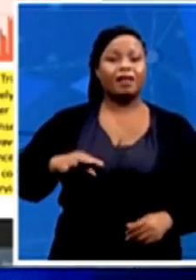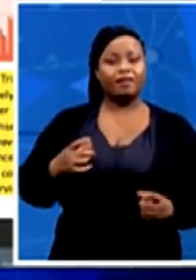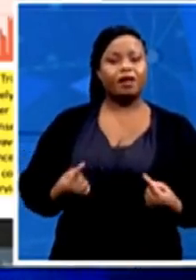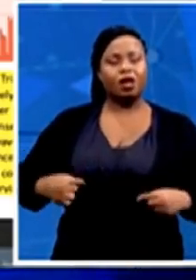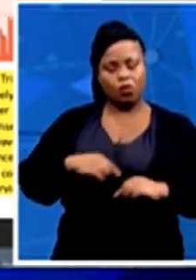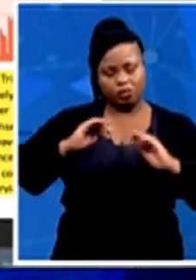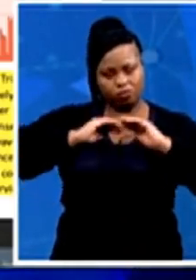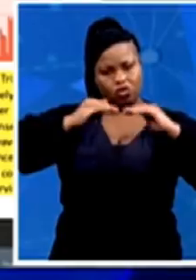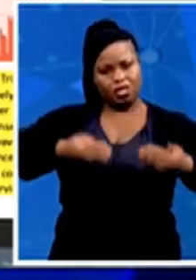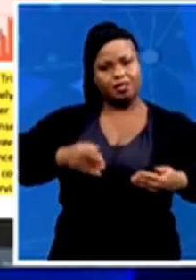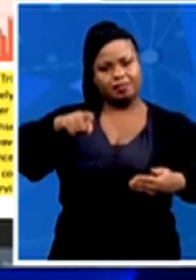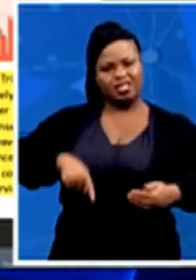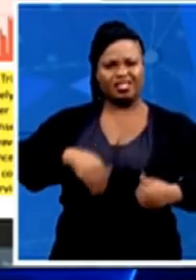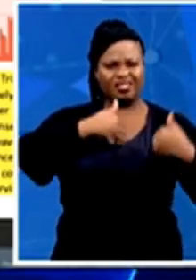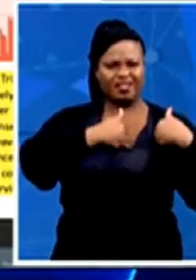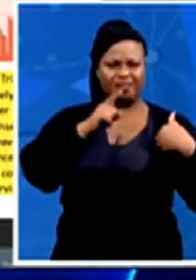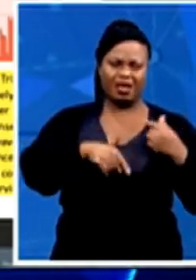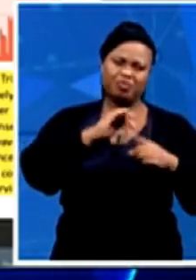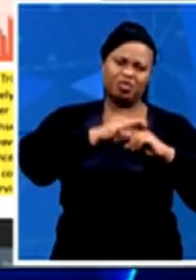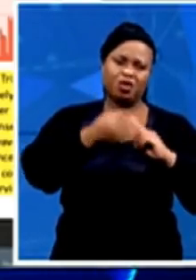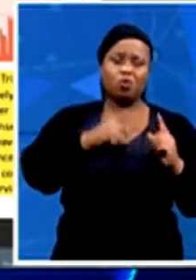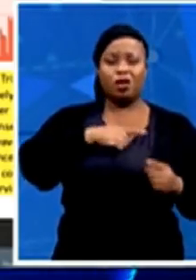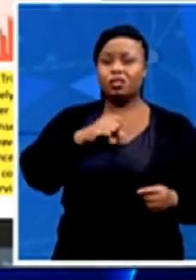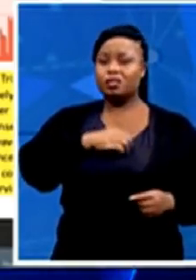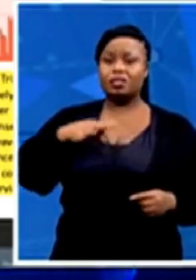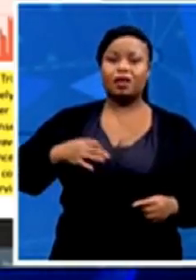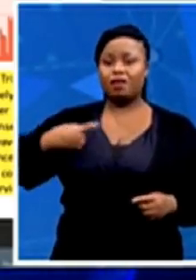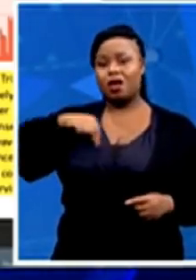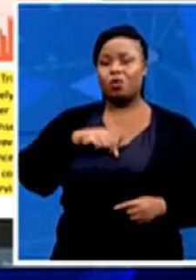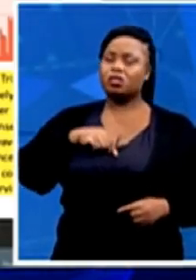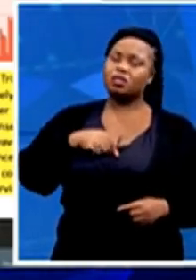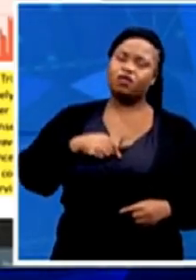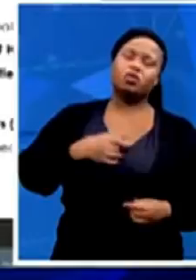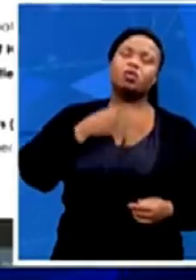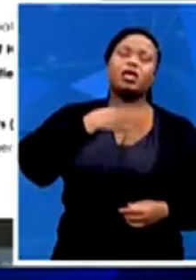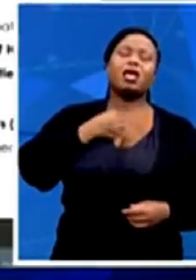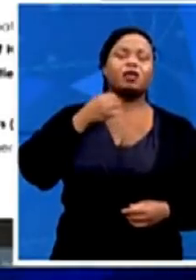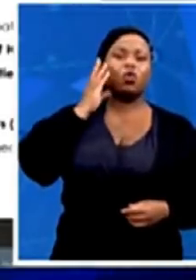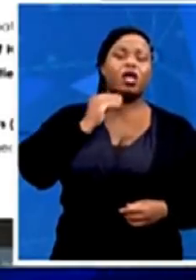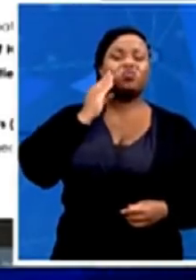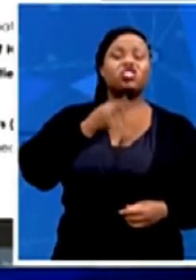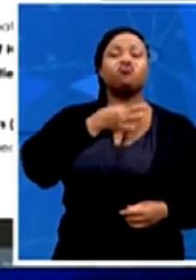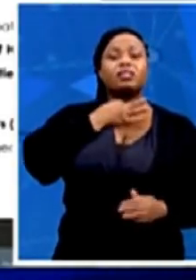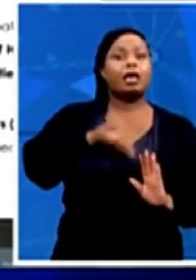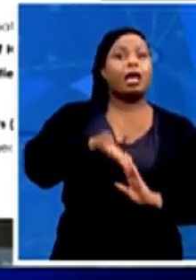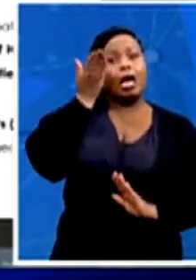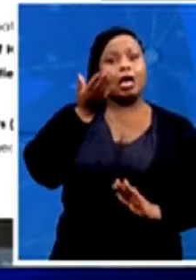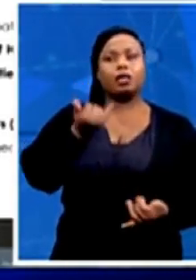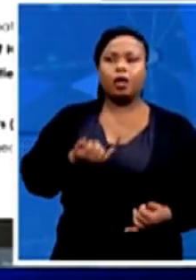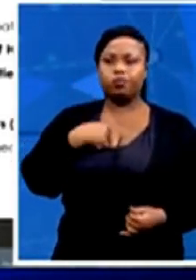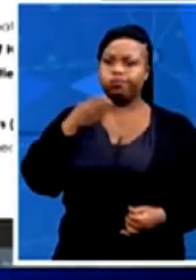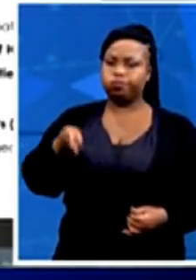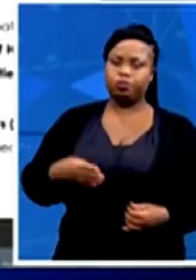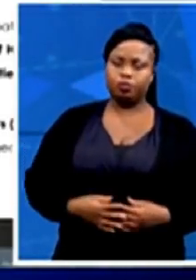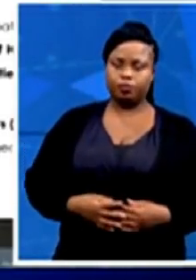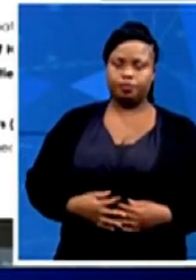middle of this, what I would call the eye of a storm, eye of a perfect storm at the moment where they find themselves. And the Clear platform